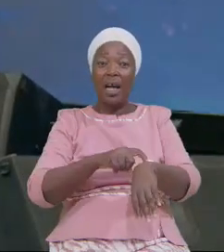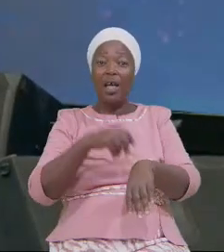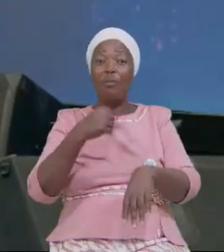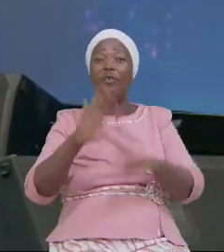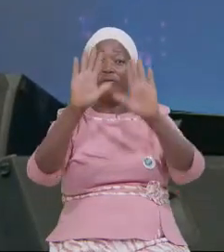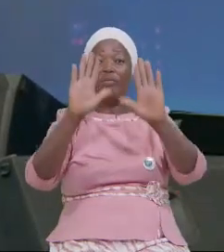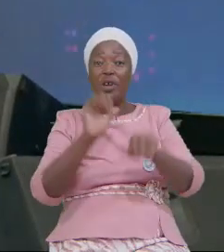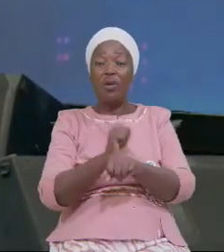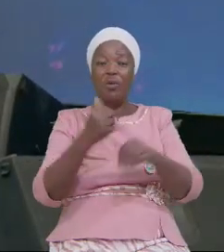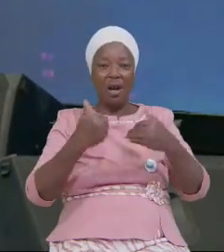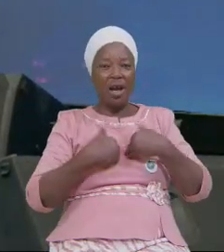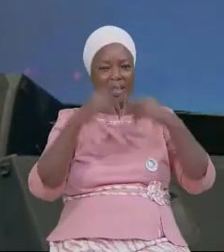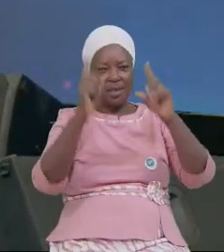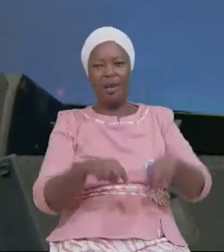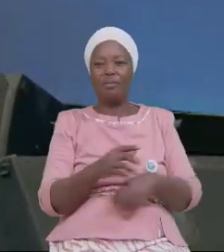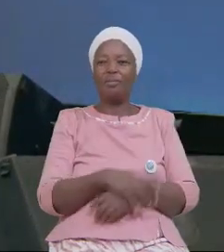And you will receive that